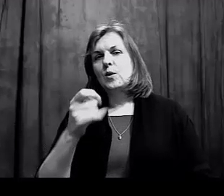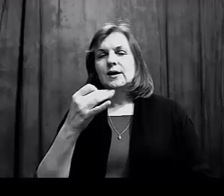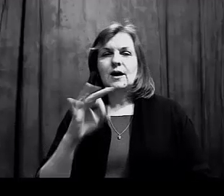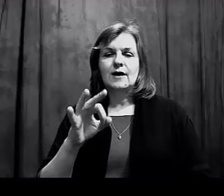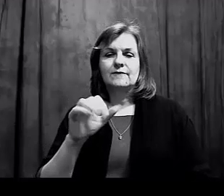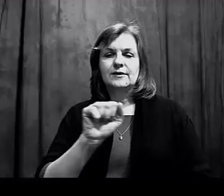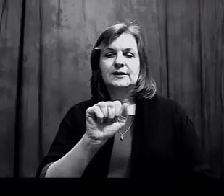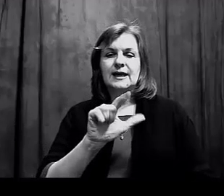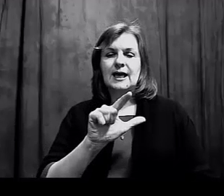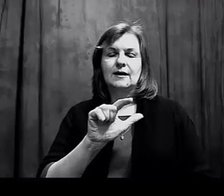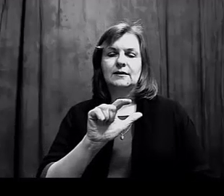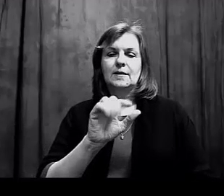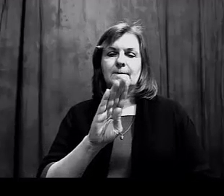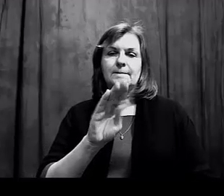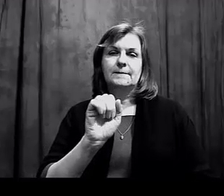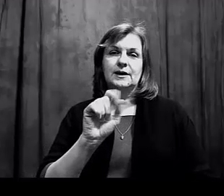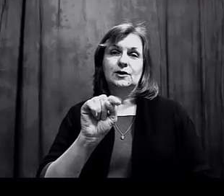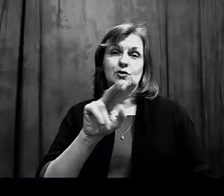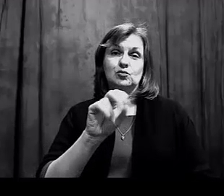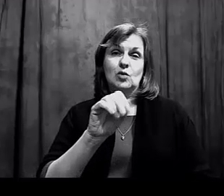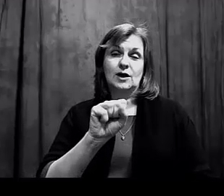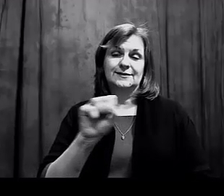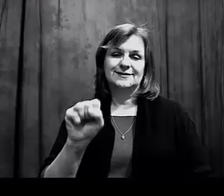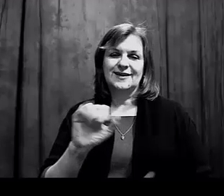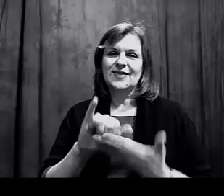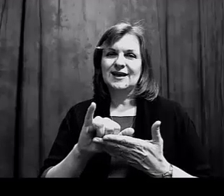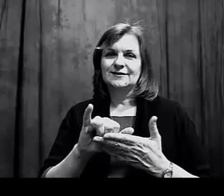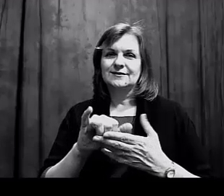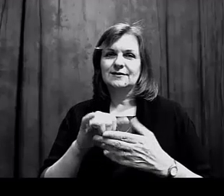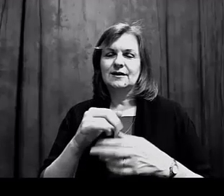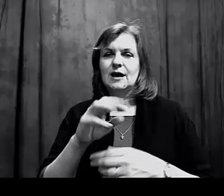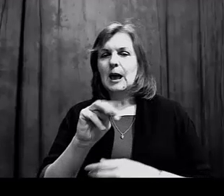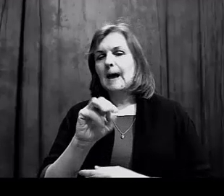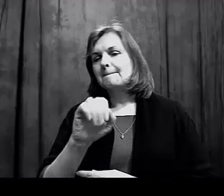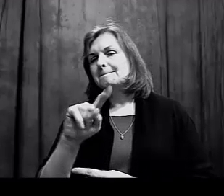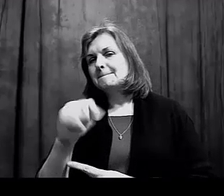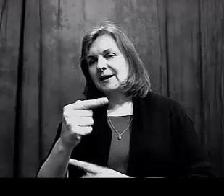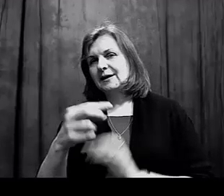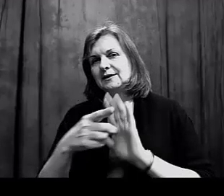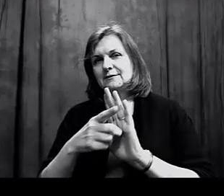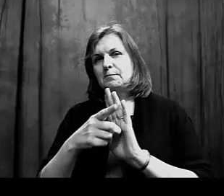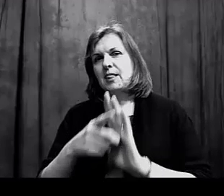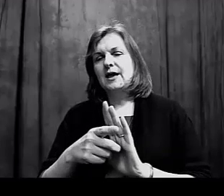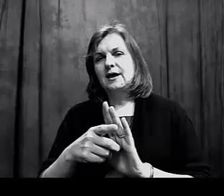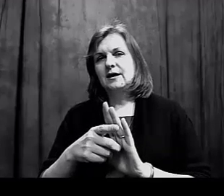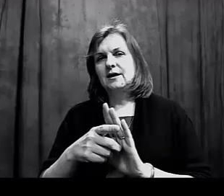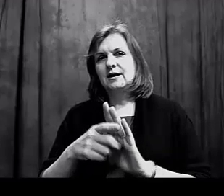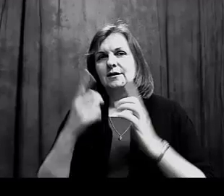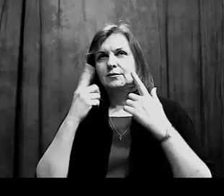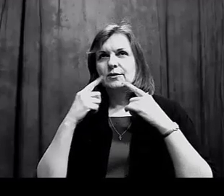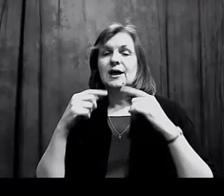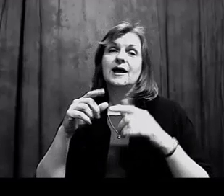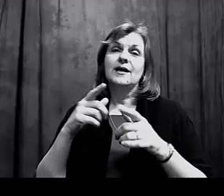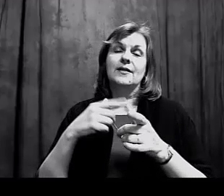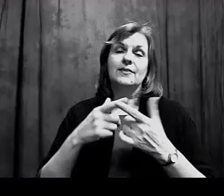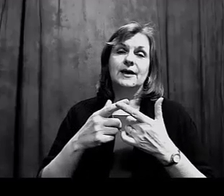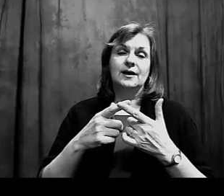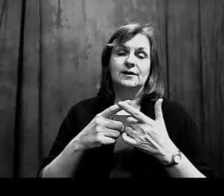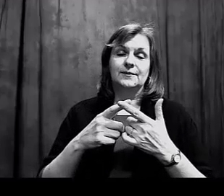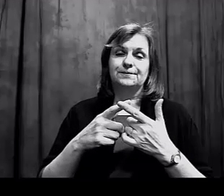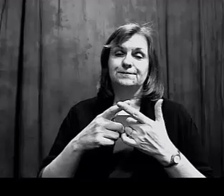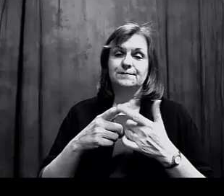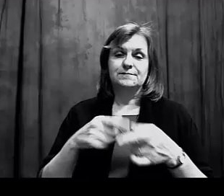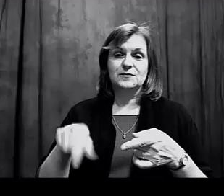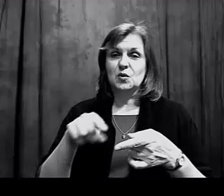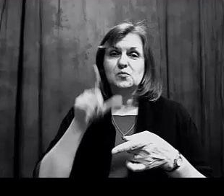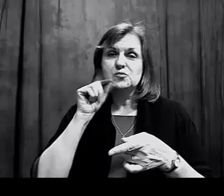So here's a sky point of an albatross, very common mating or courtship display, and